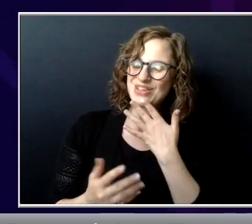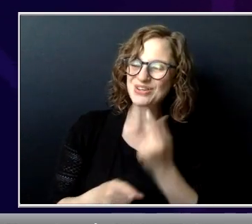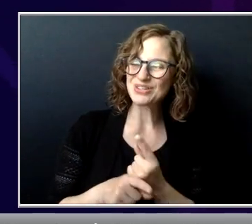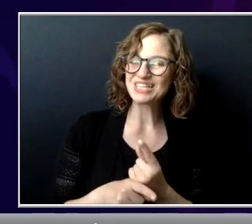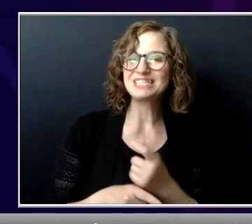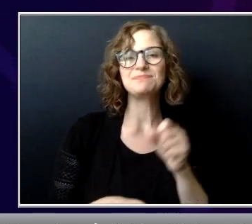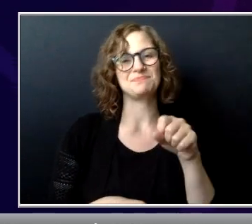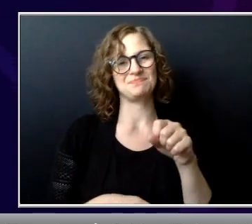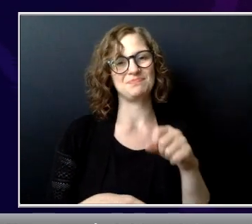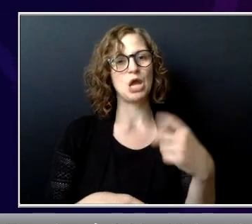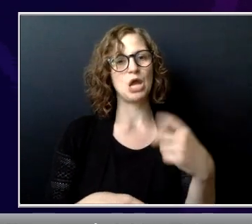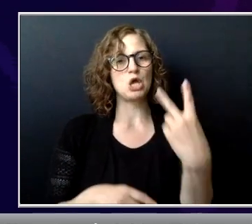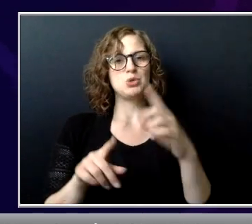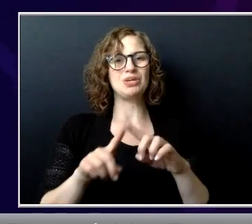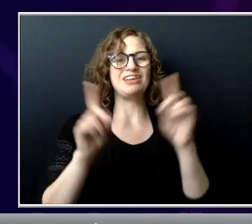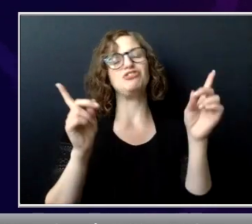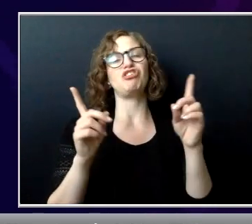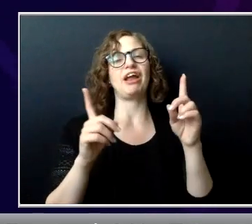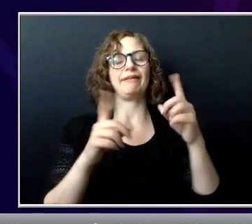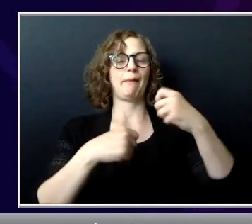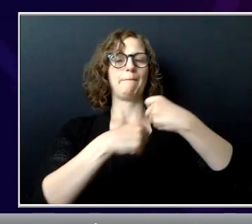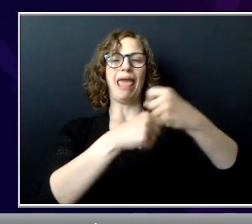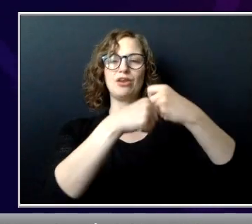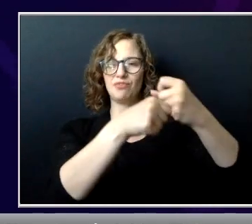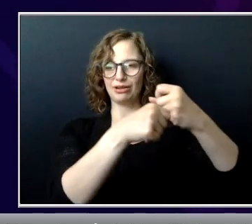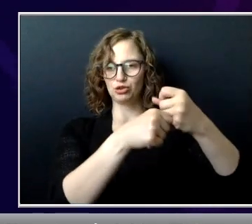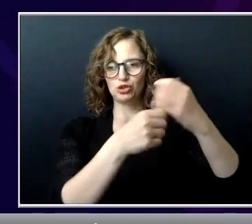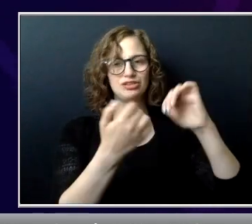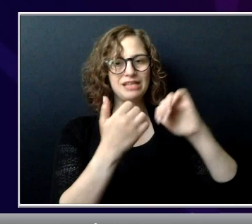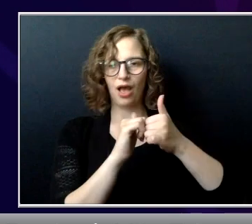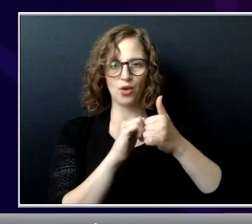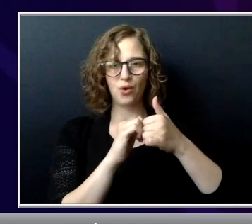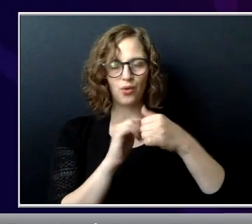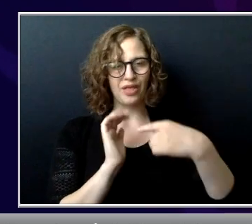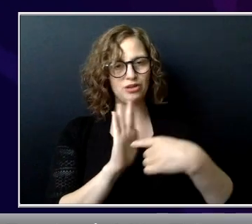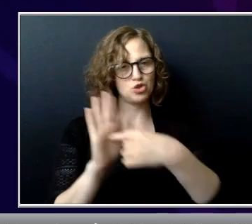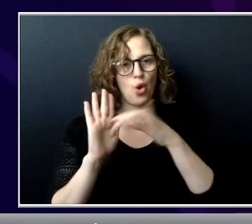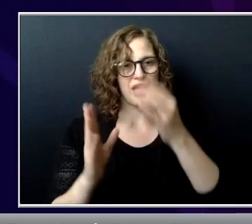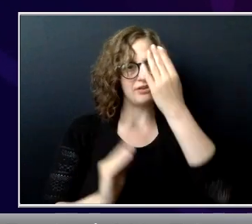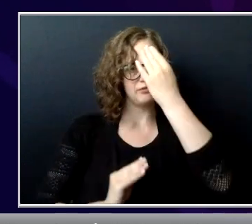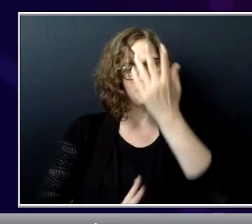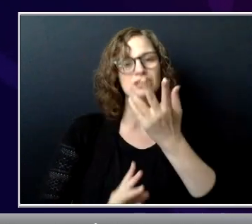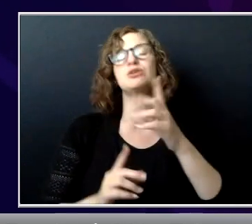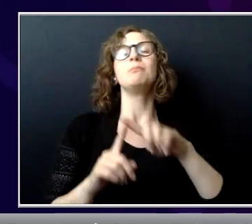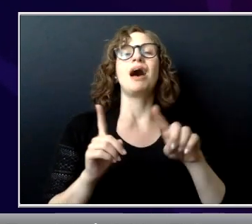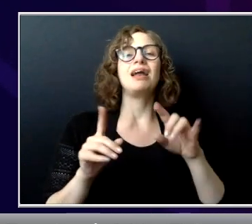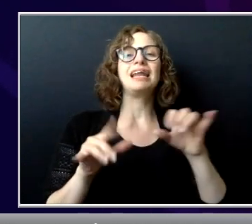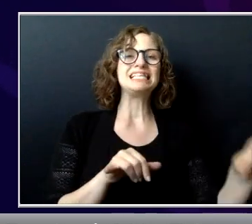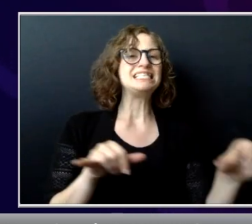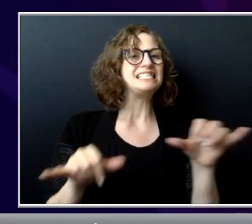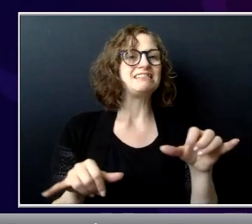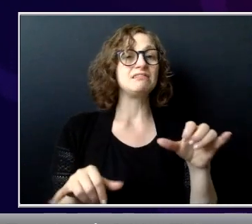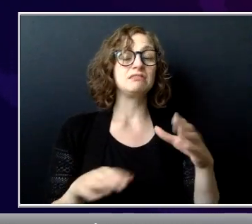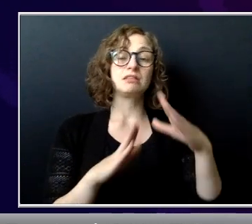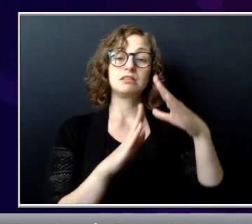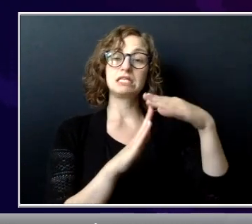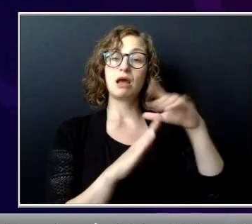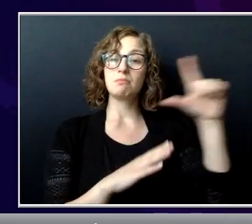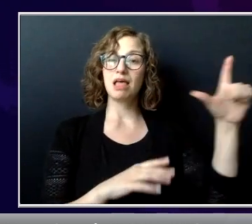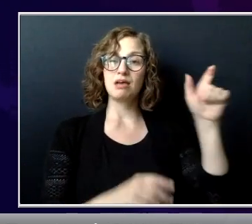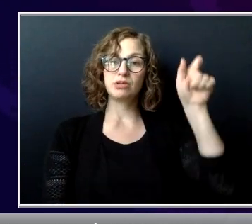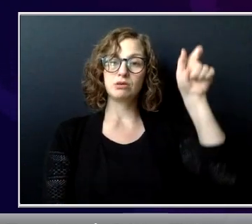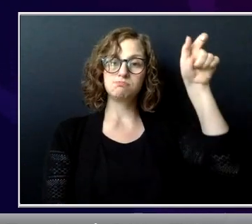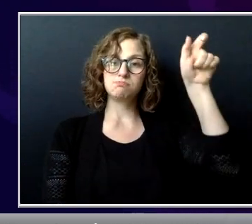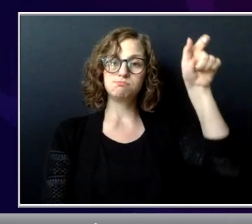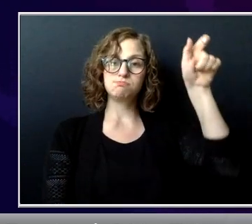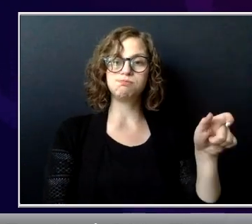different manufacturers in the way that they display the information, but you can still see now at the top left that same bar that tells us the